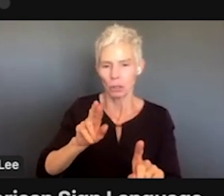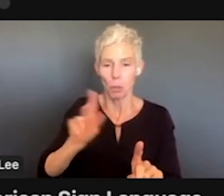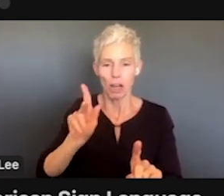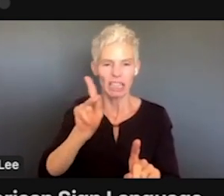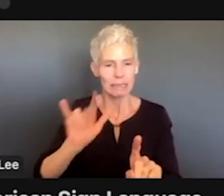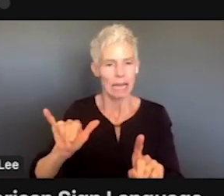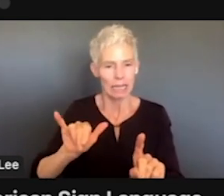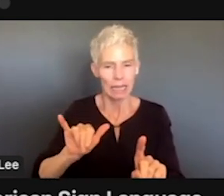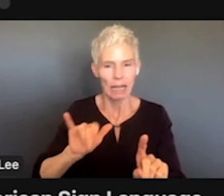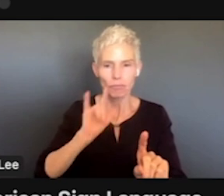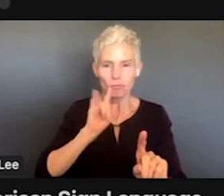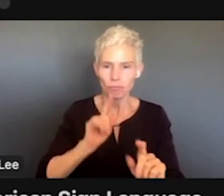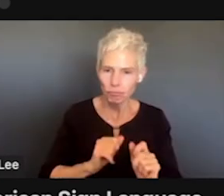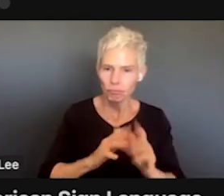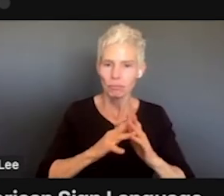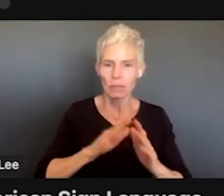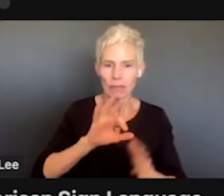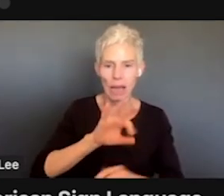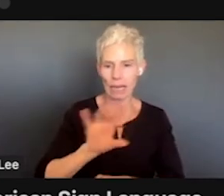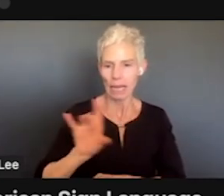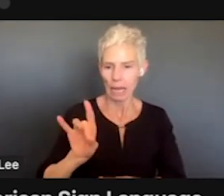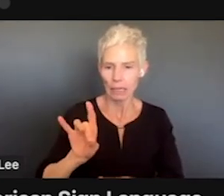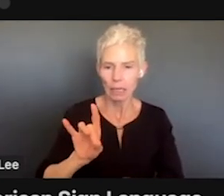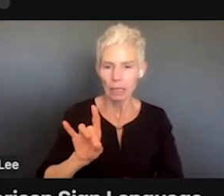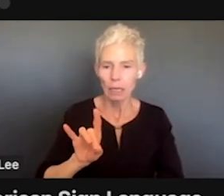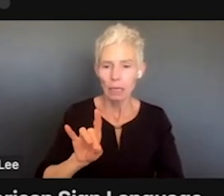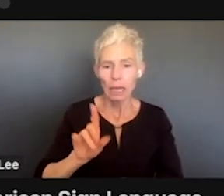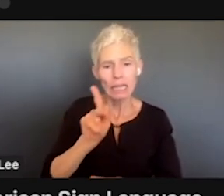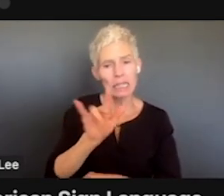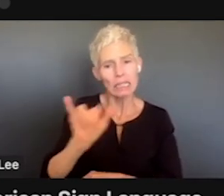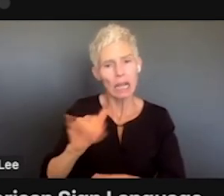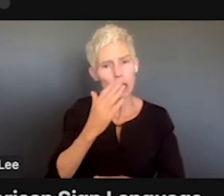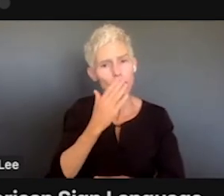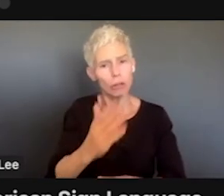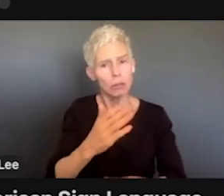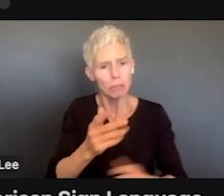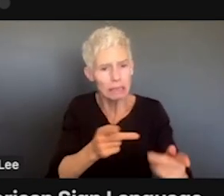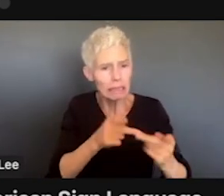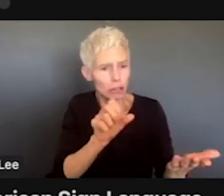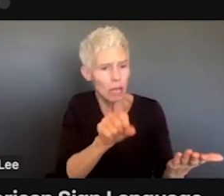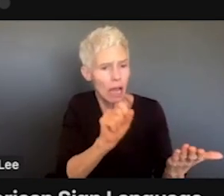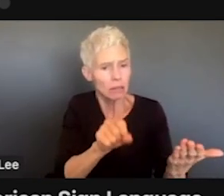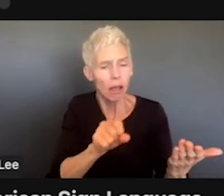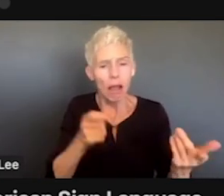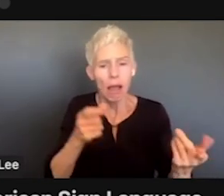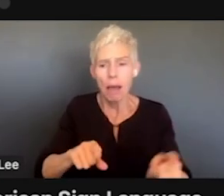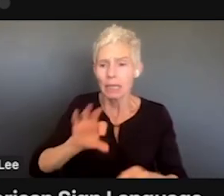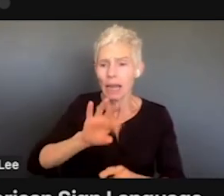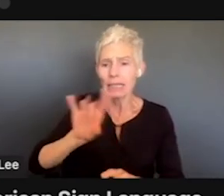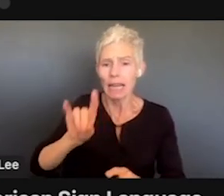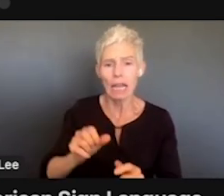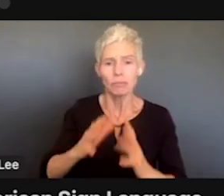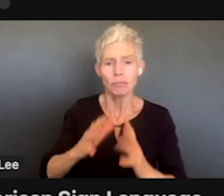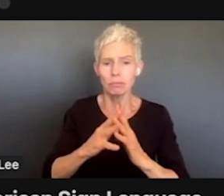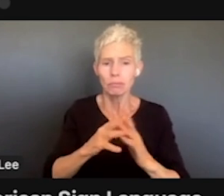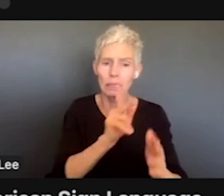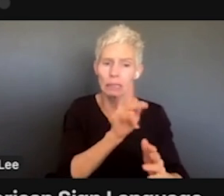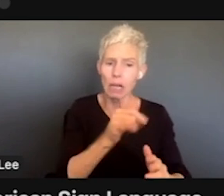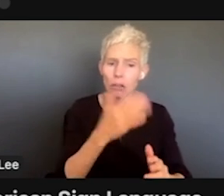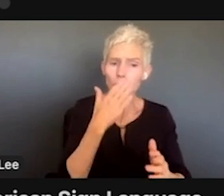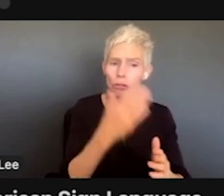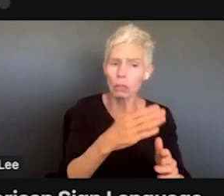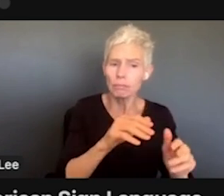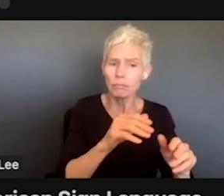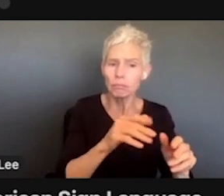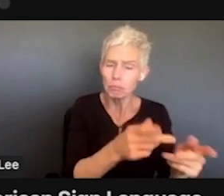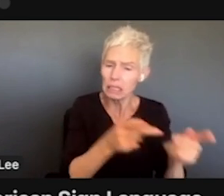We were in a pretty good position in Kentucky when 988 was implemented. We had Lifeline